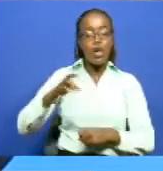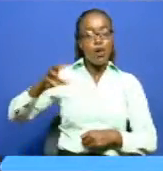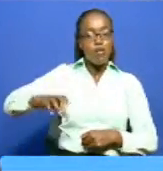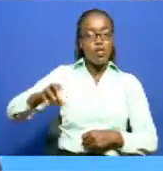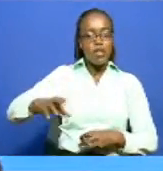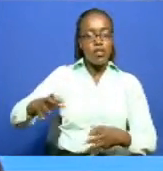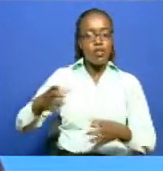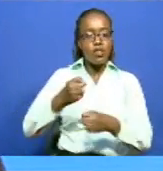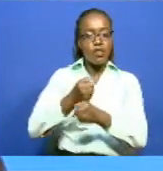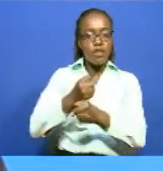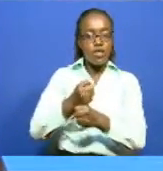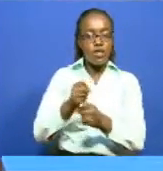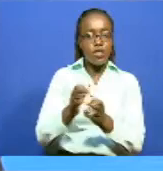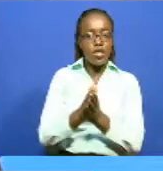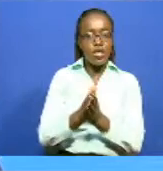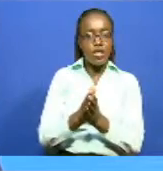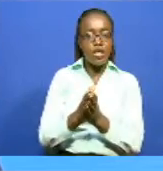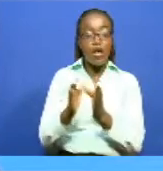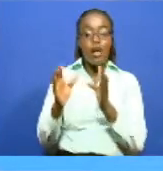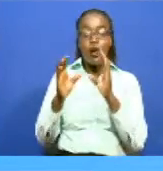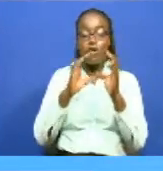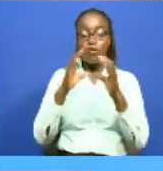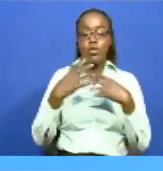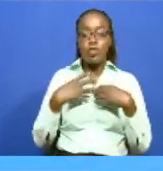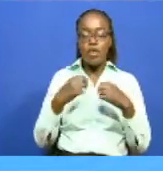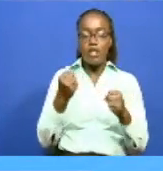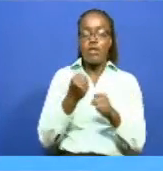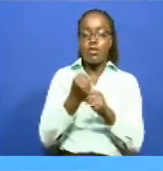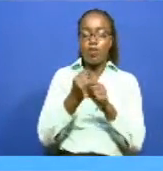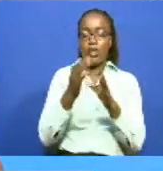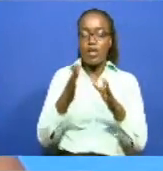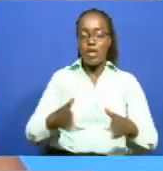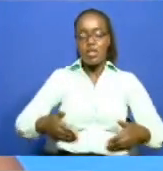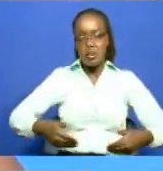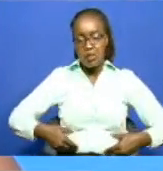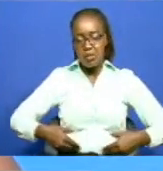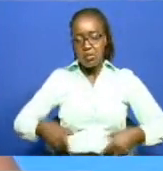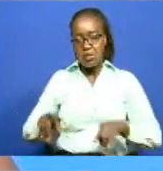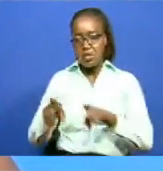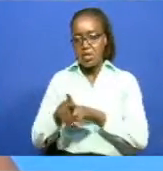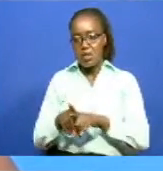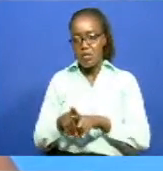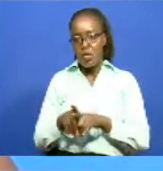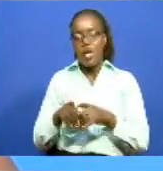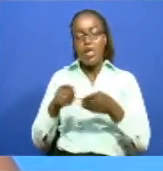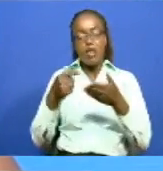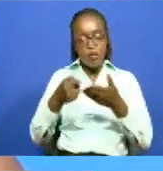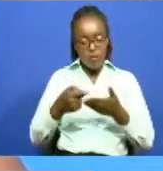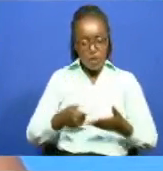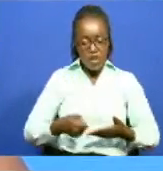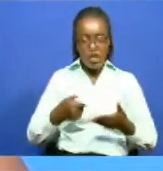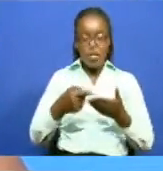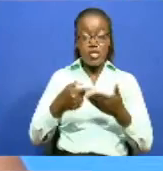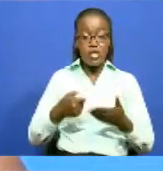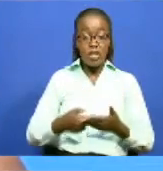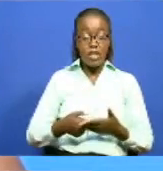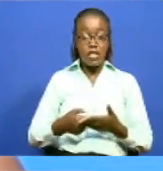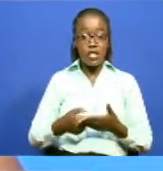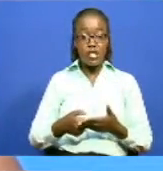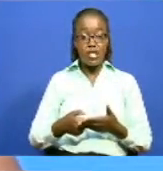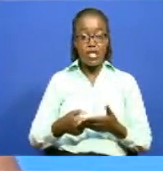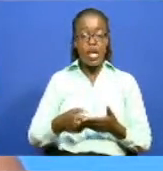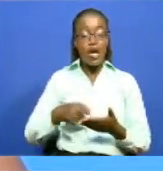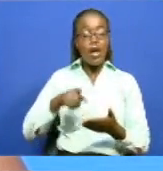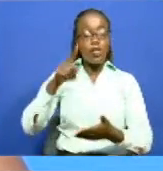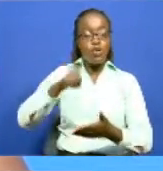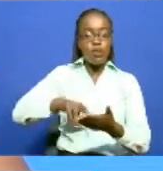Association. We've met with the community health workers. We've also met with the youth. And we've deliberated on what it means in terms of adherence